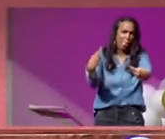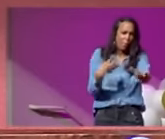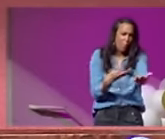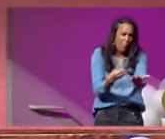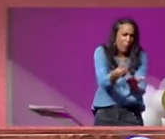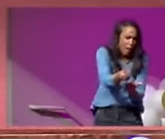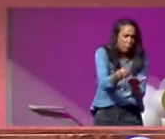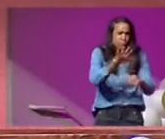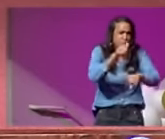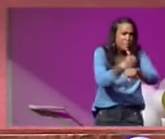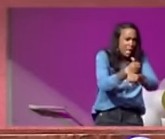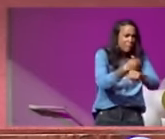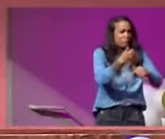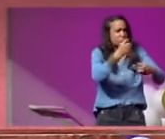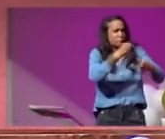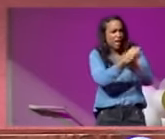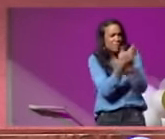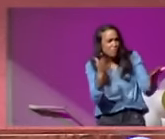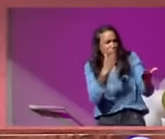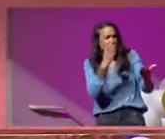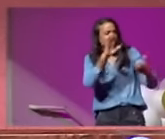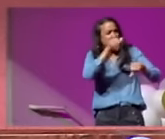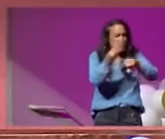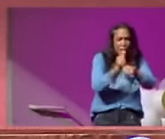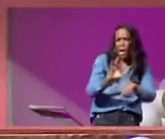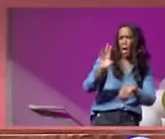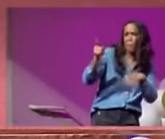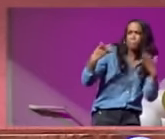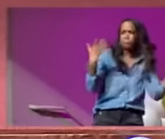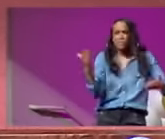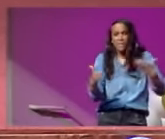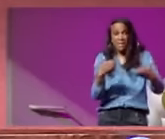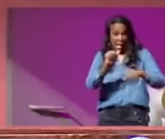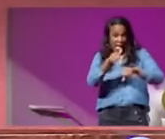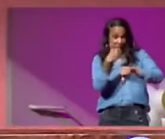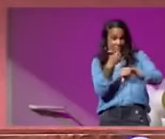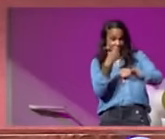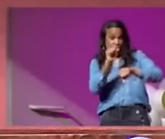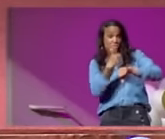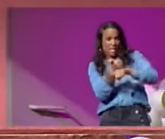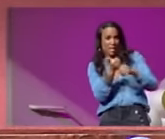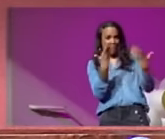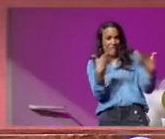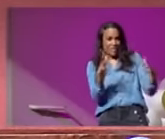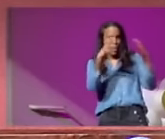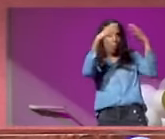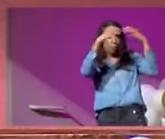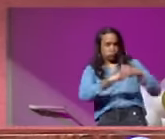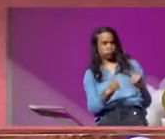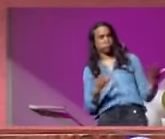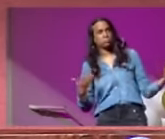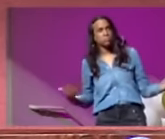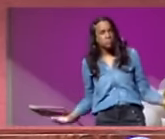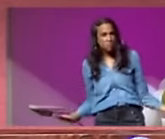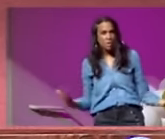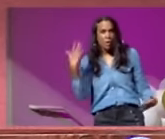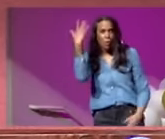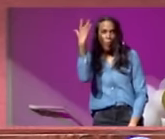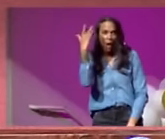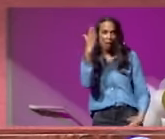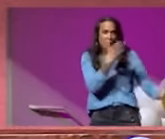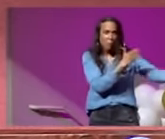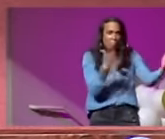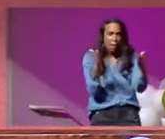have set everything up, and then everything you have set up, it falls apart. Why? Because